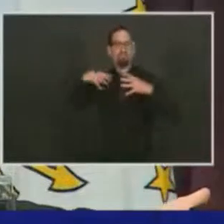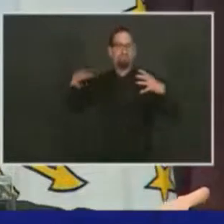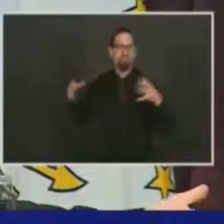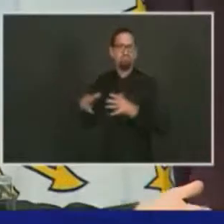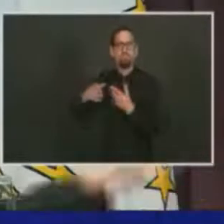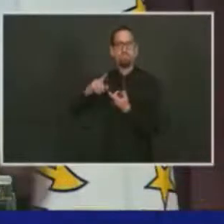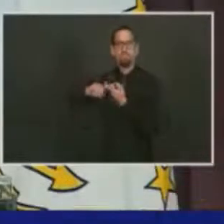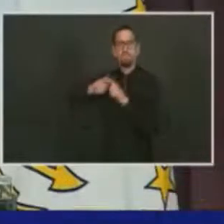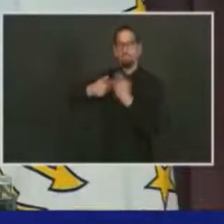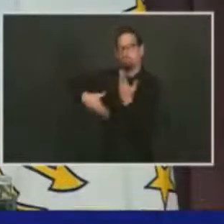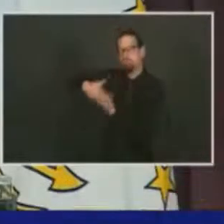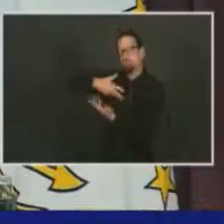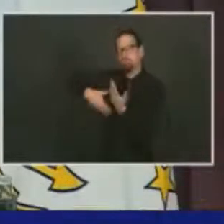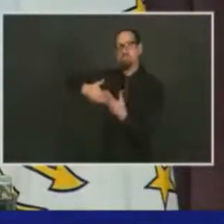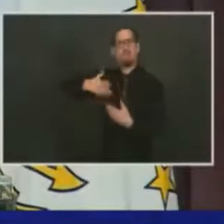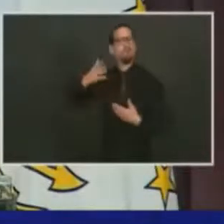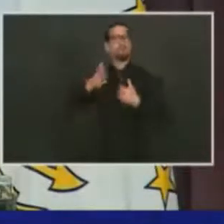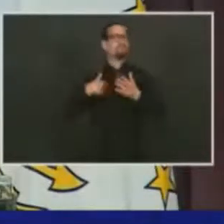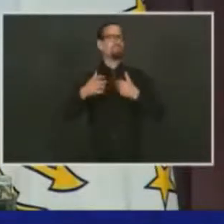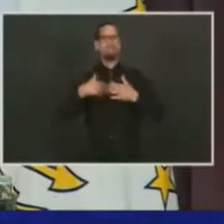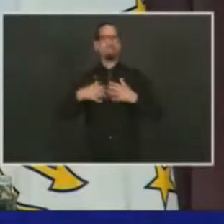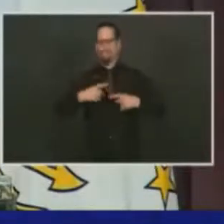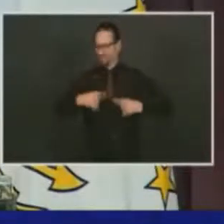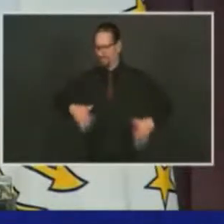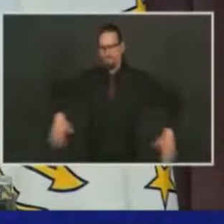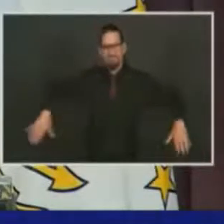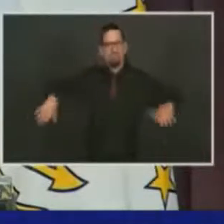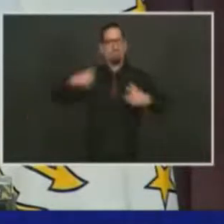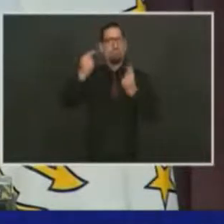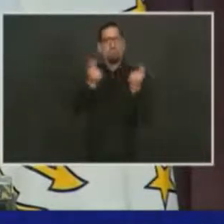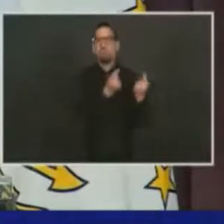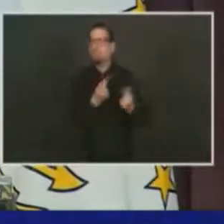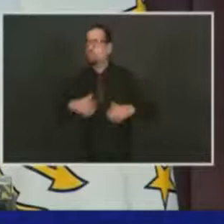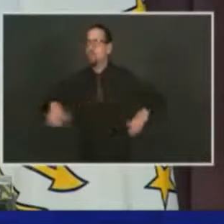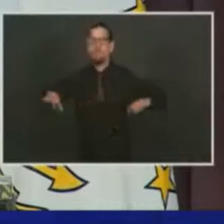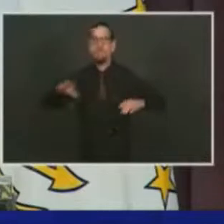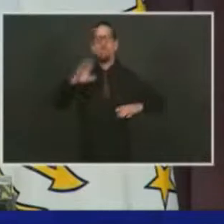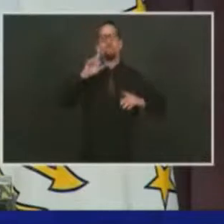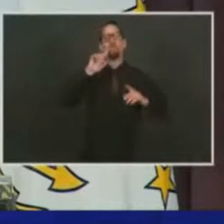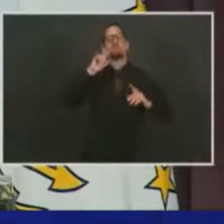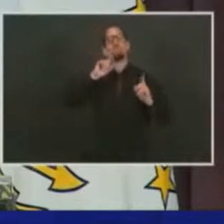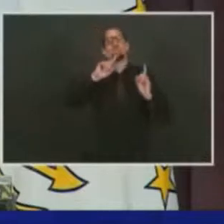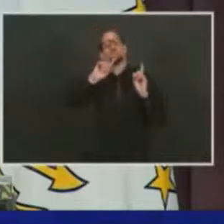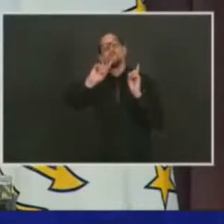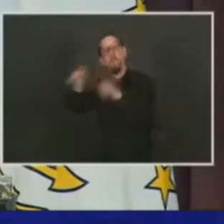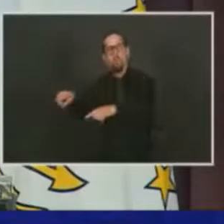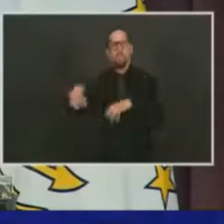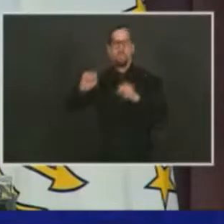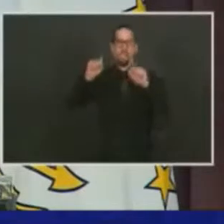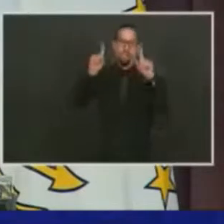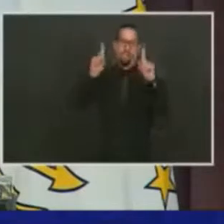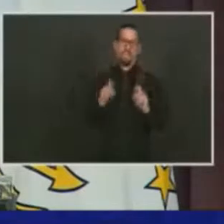normally see, go ahead and get tested. It's free. It won't take long. Make sure you get an appointment.